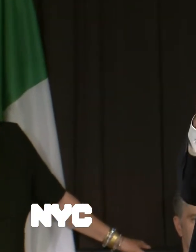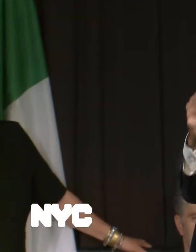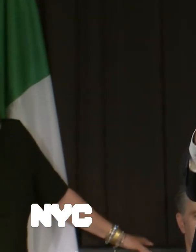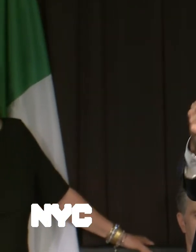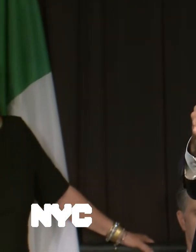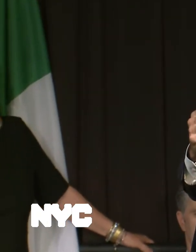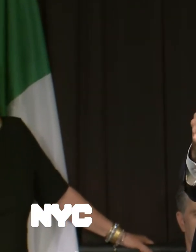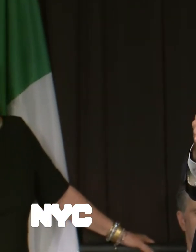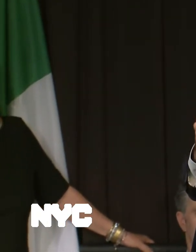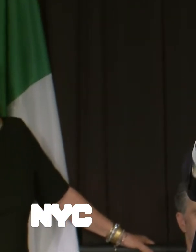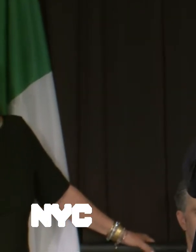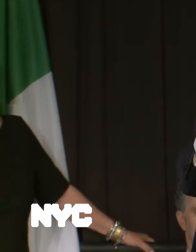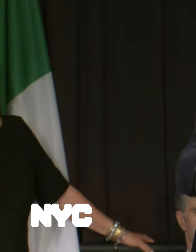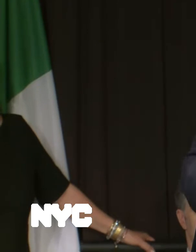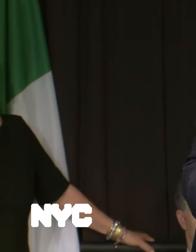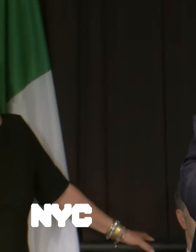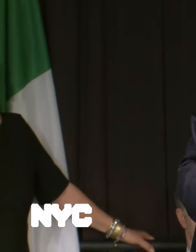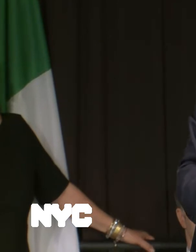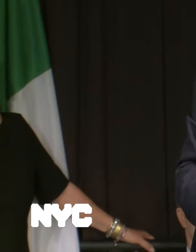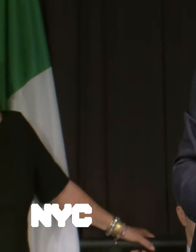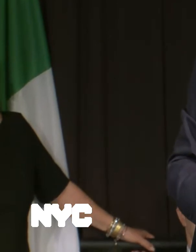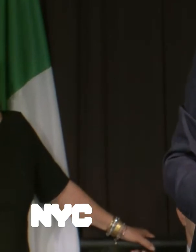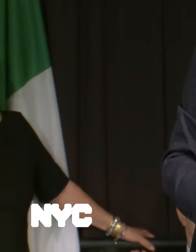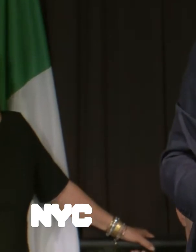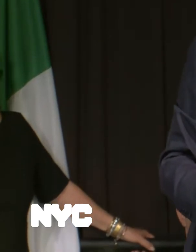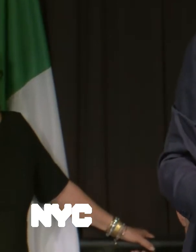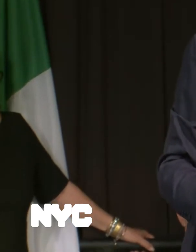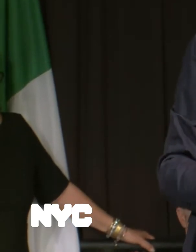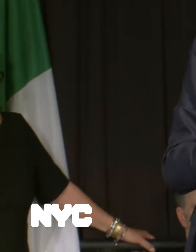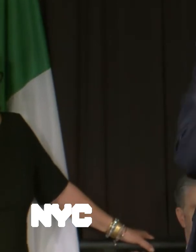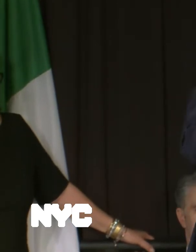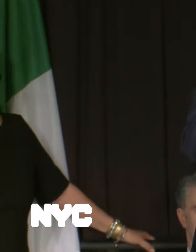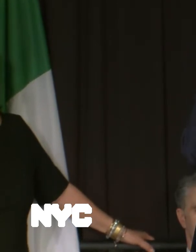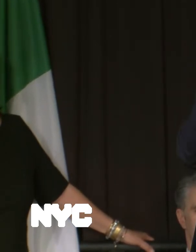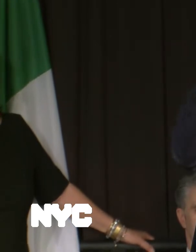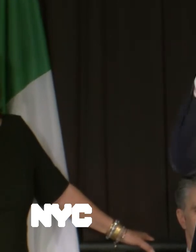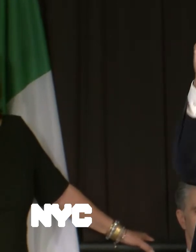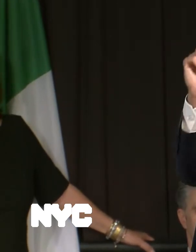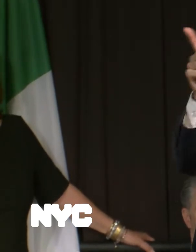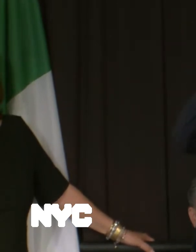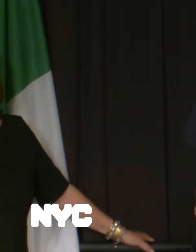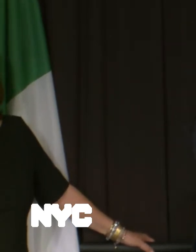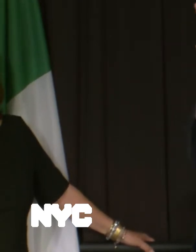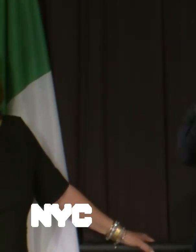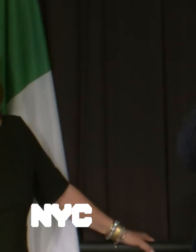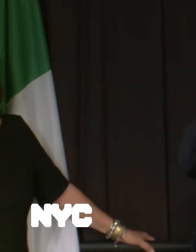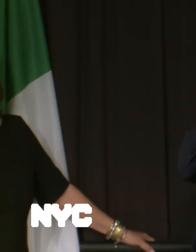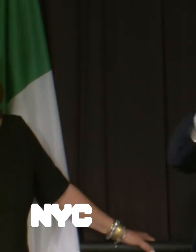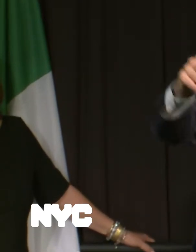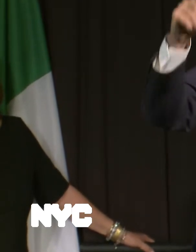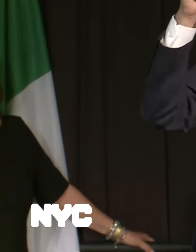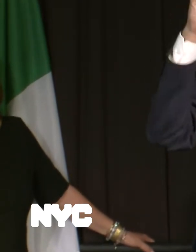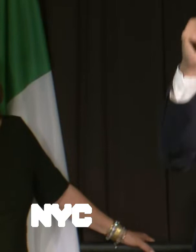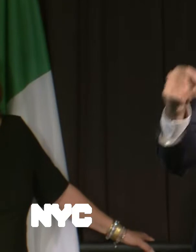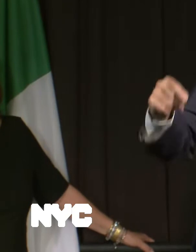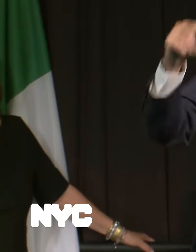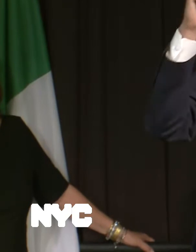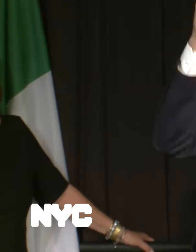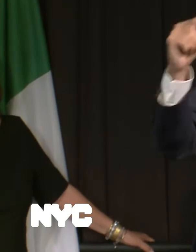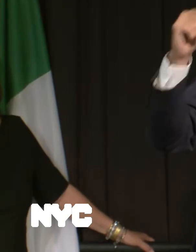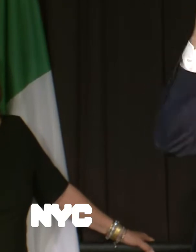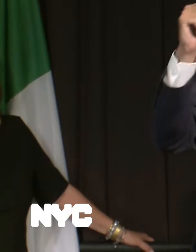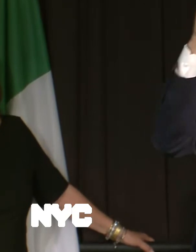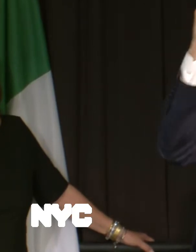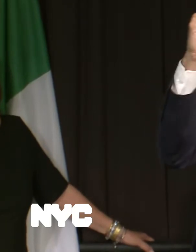our communities. This is what we have bequeathed to New York City. This is why, with so many other great communities, we have become